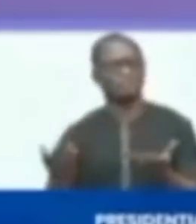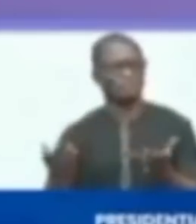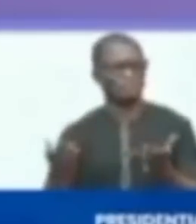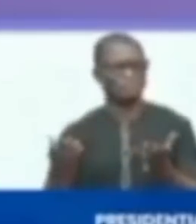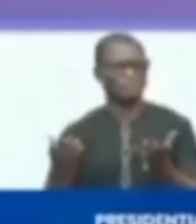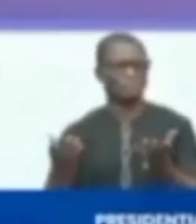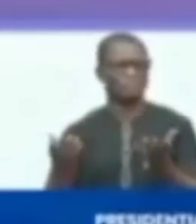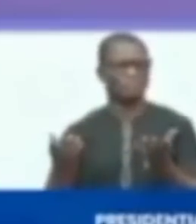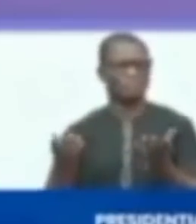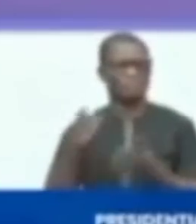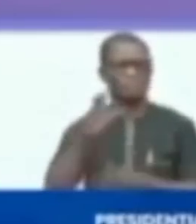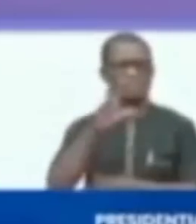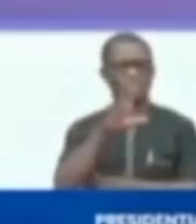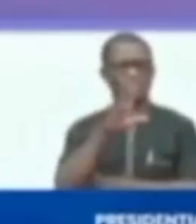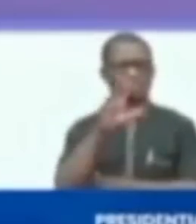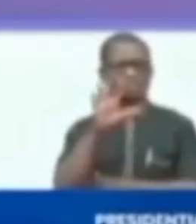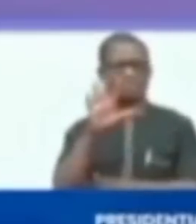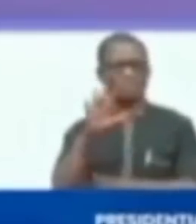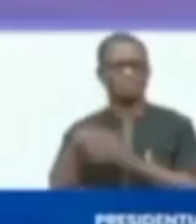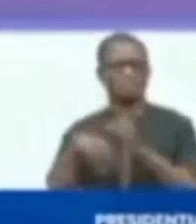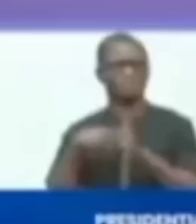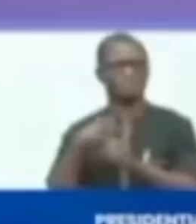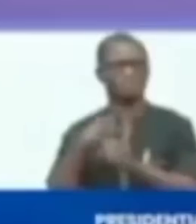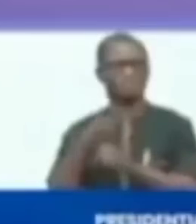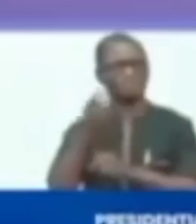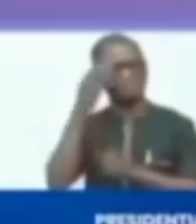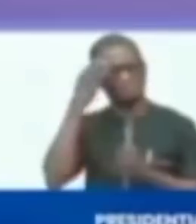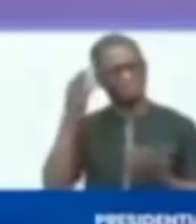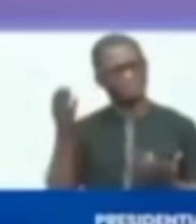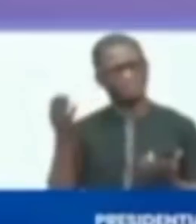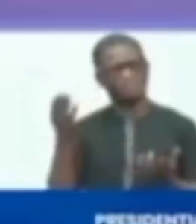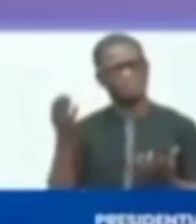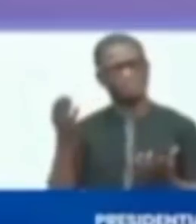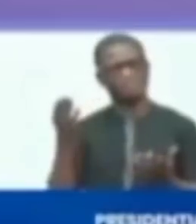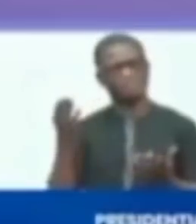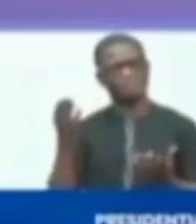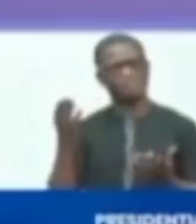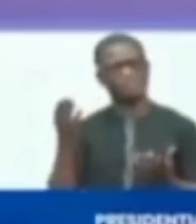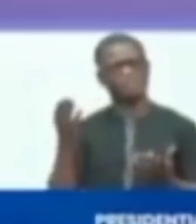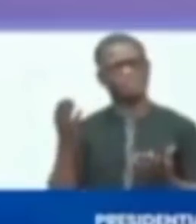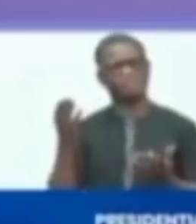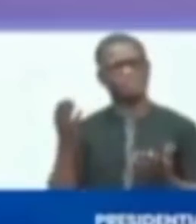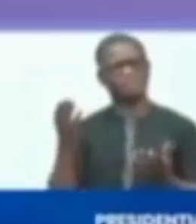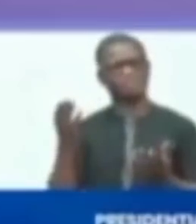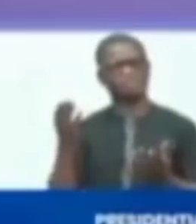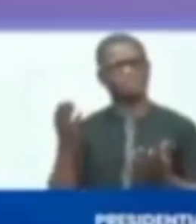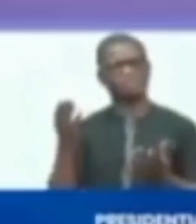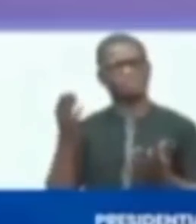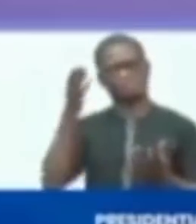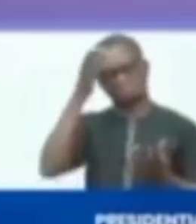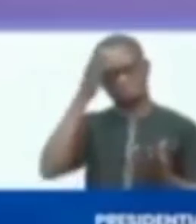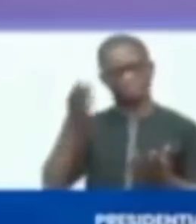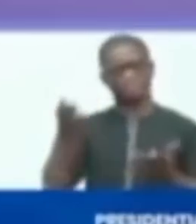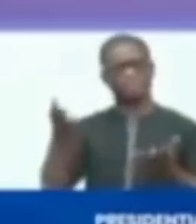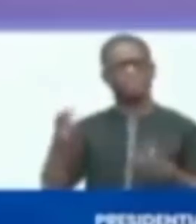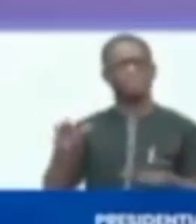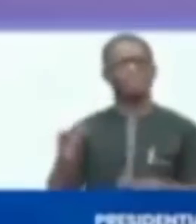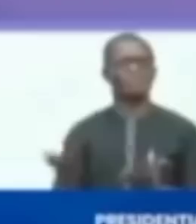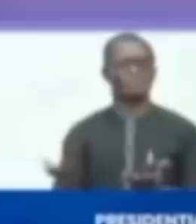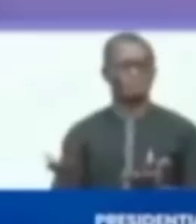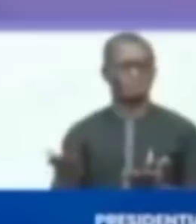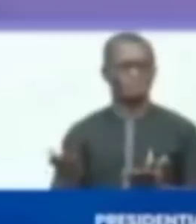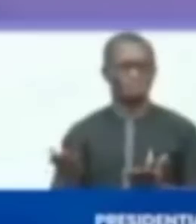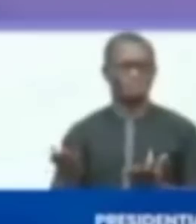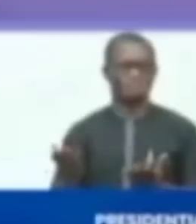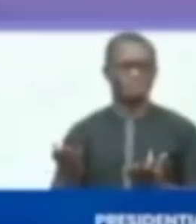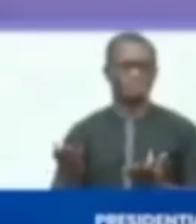This politics is not a moima and a rice game. It's not a game for the faint-hearted. It is a very, very tough business. Baba, no